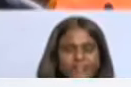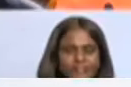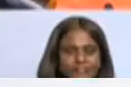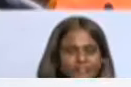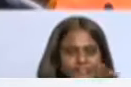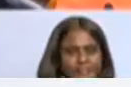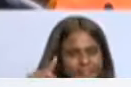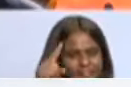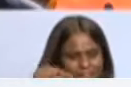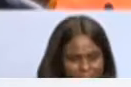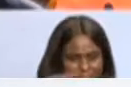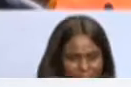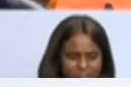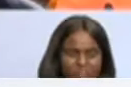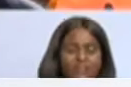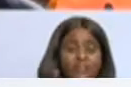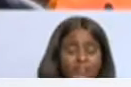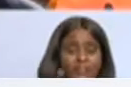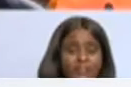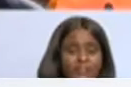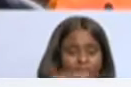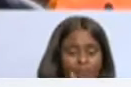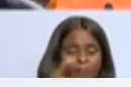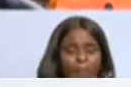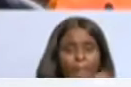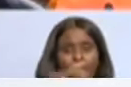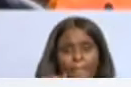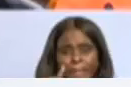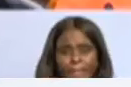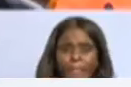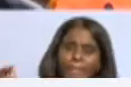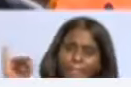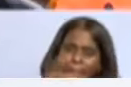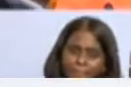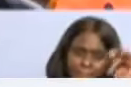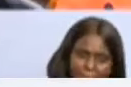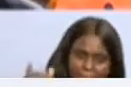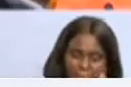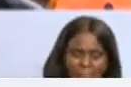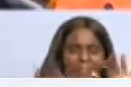first half of this year, international tourist arrivals